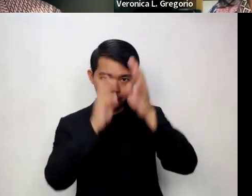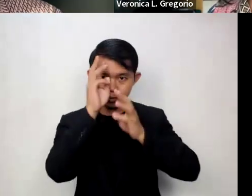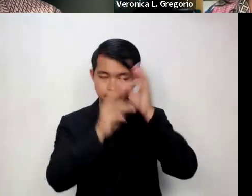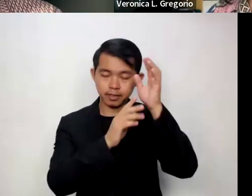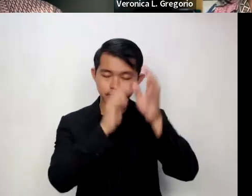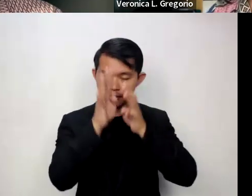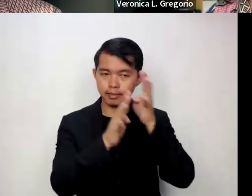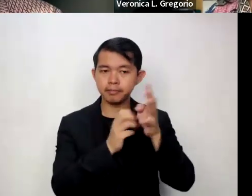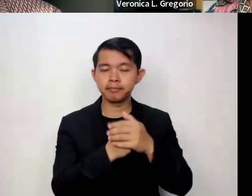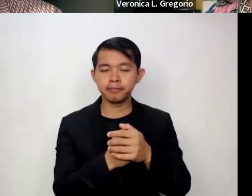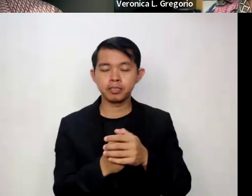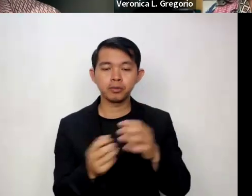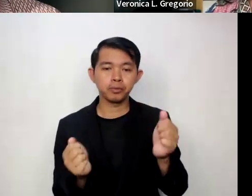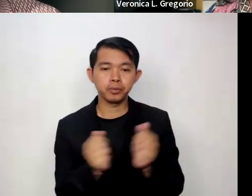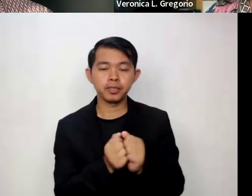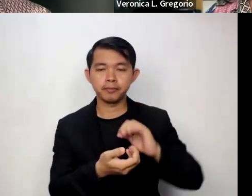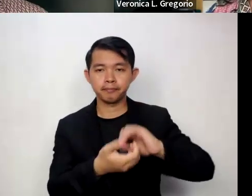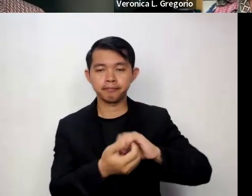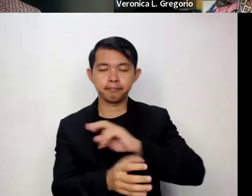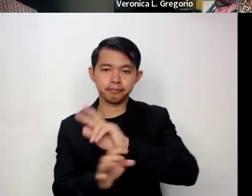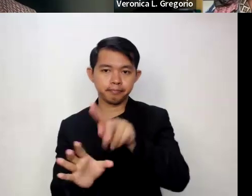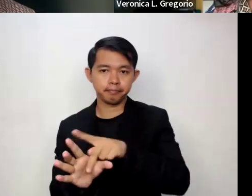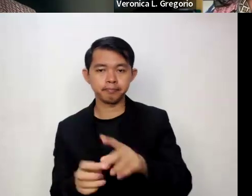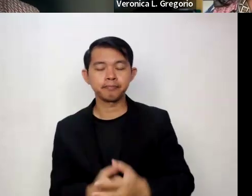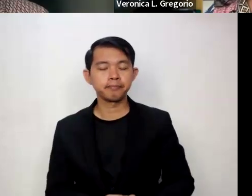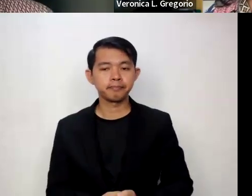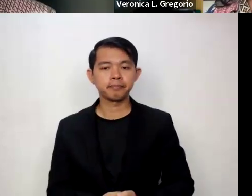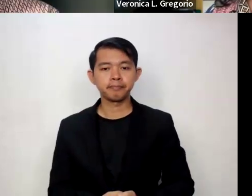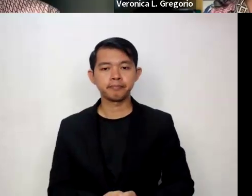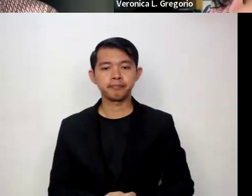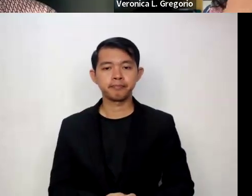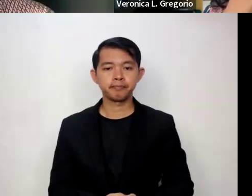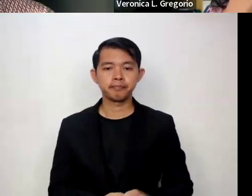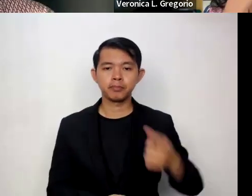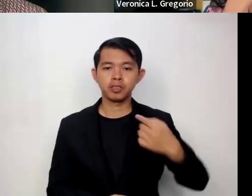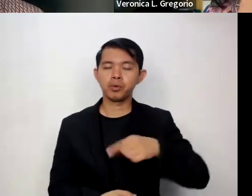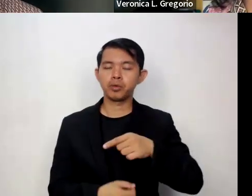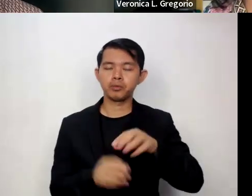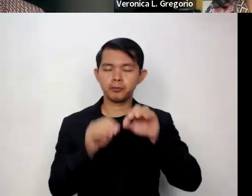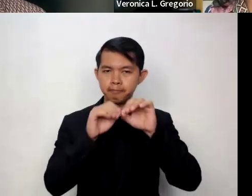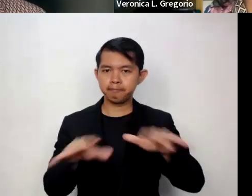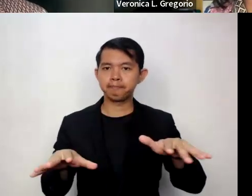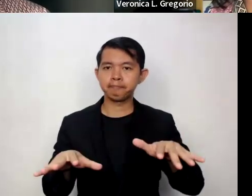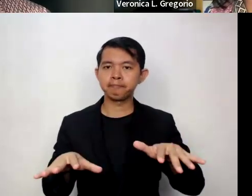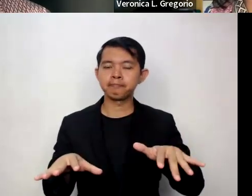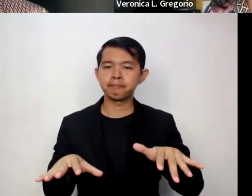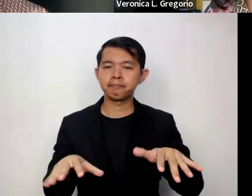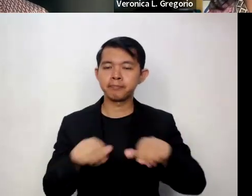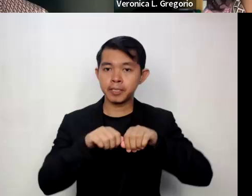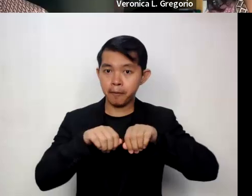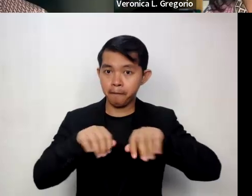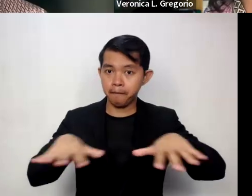participants, no? And actually, when we publish and we want them